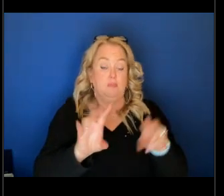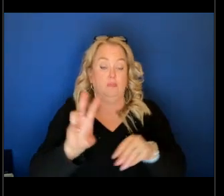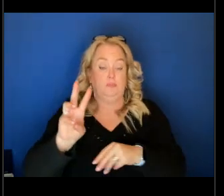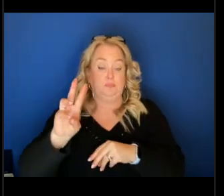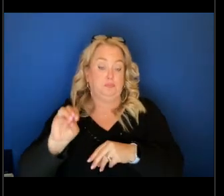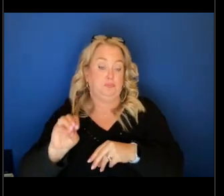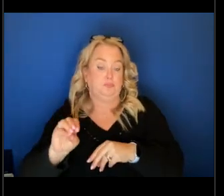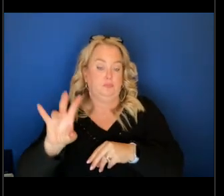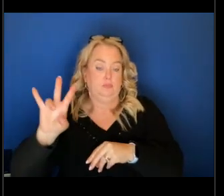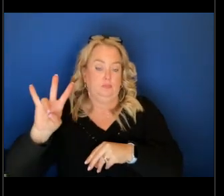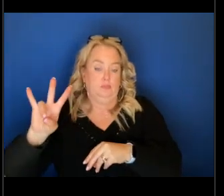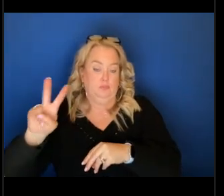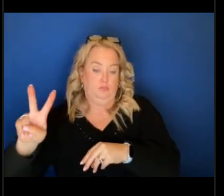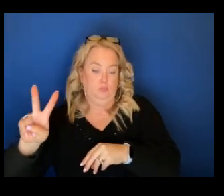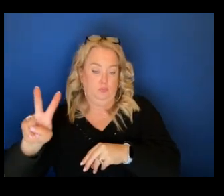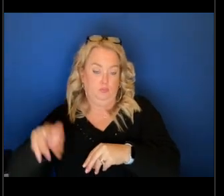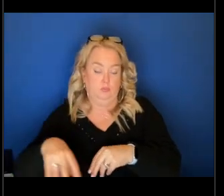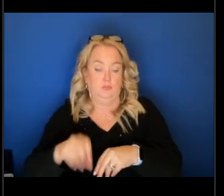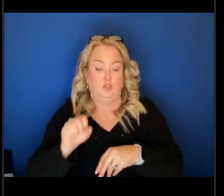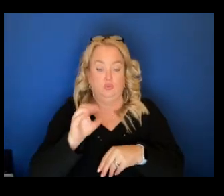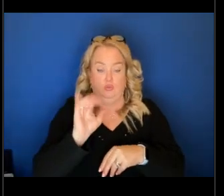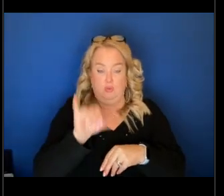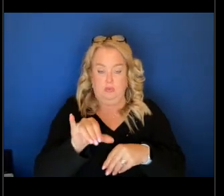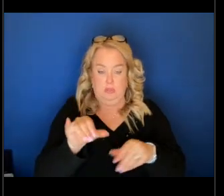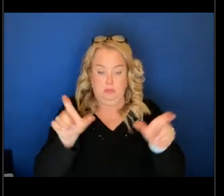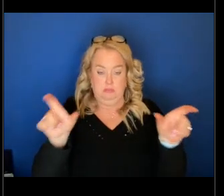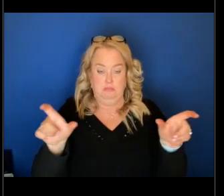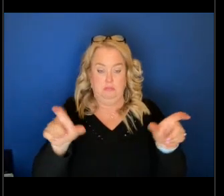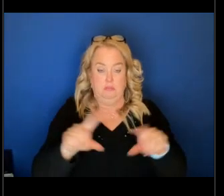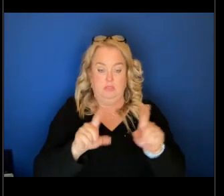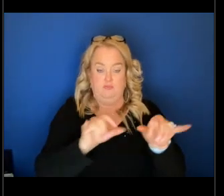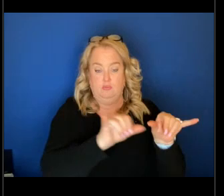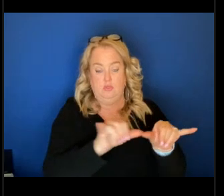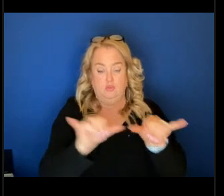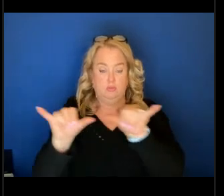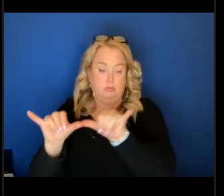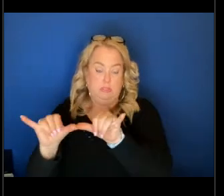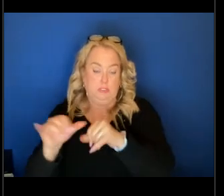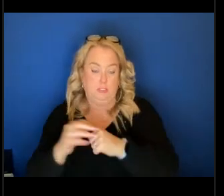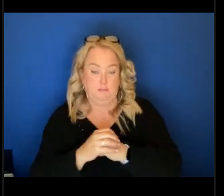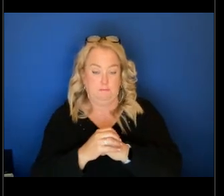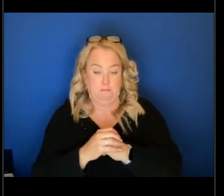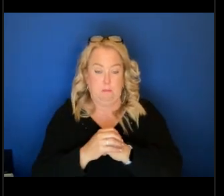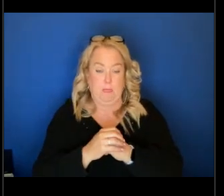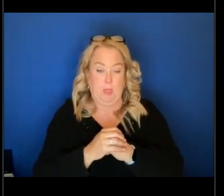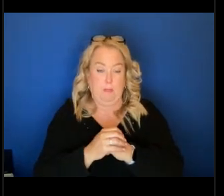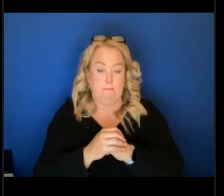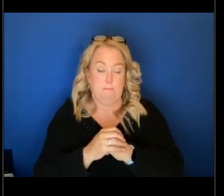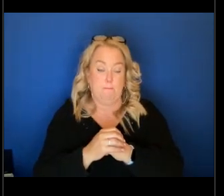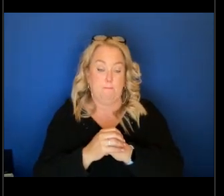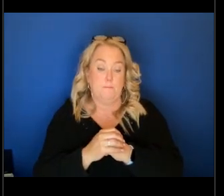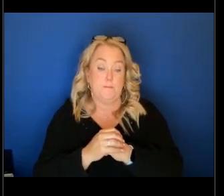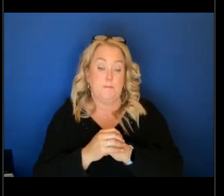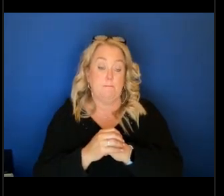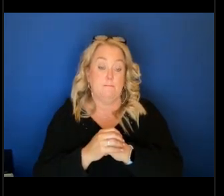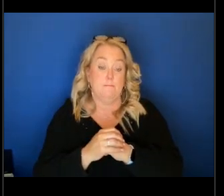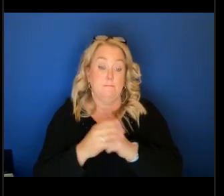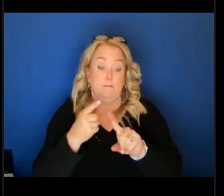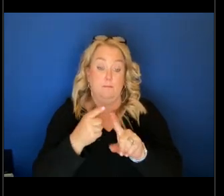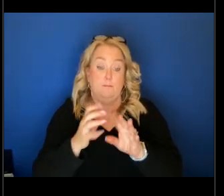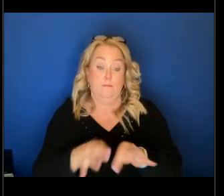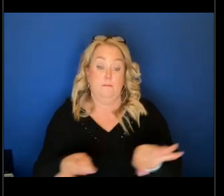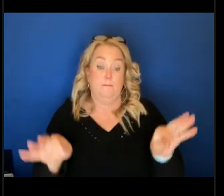36 inches by 48 inches to 60 inches by 72 inches.